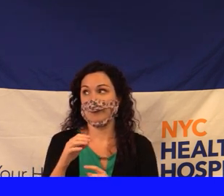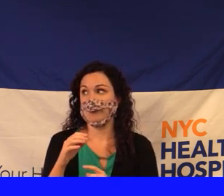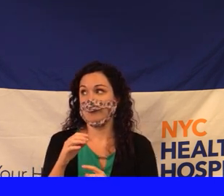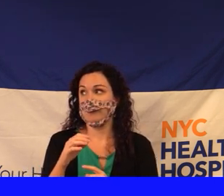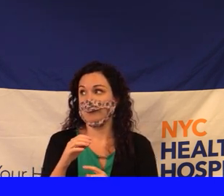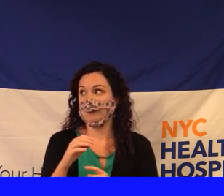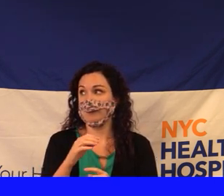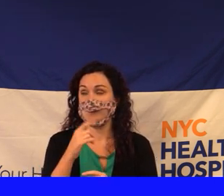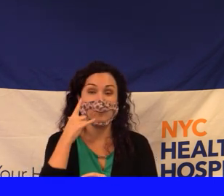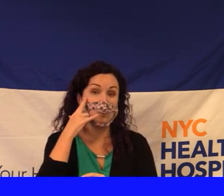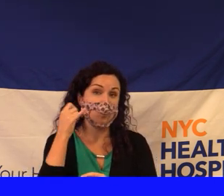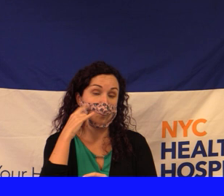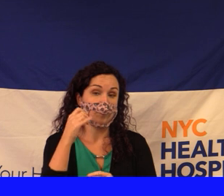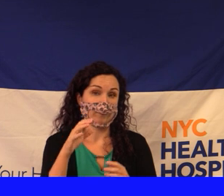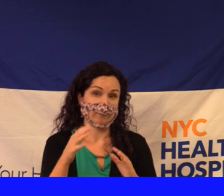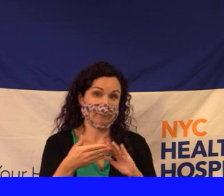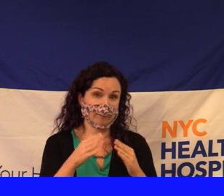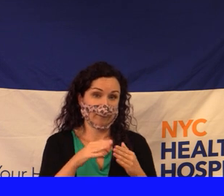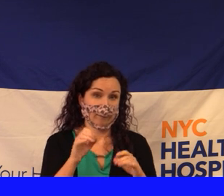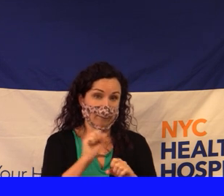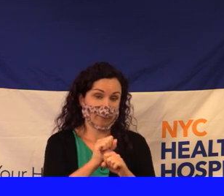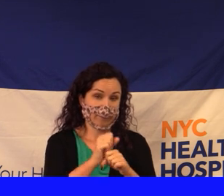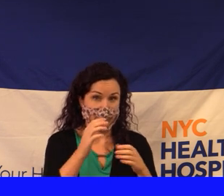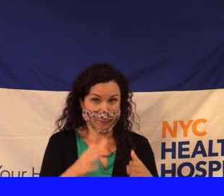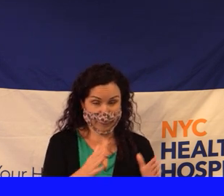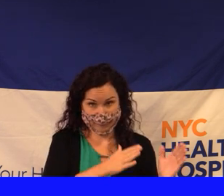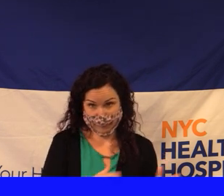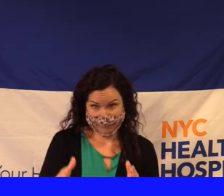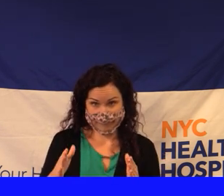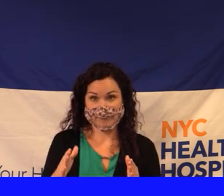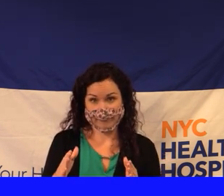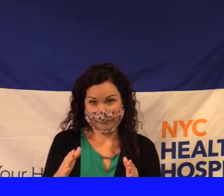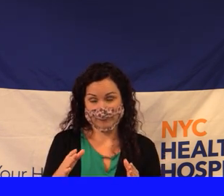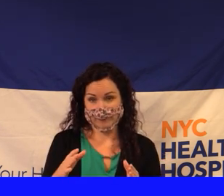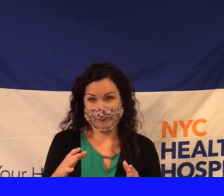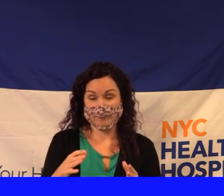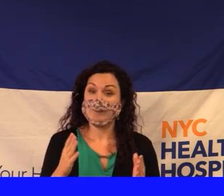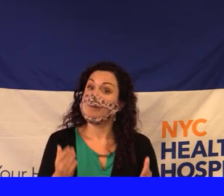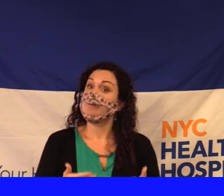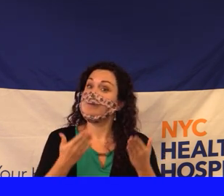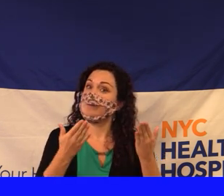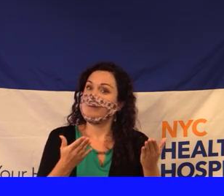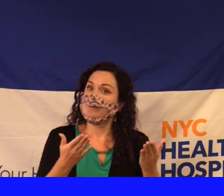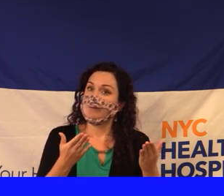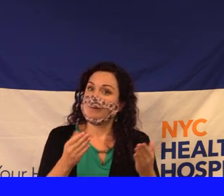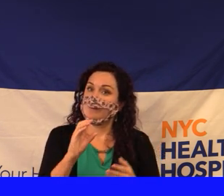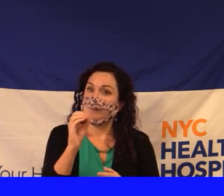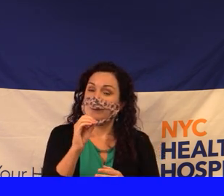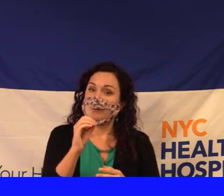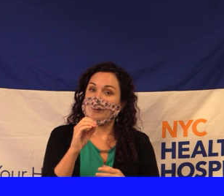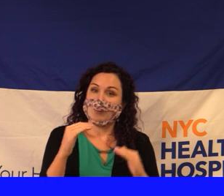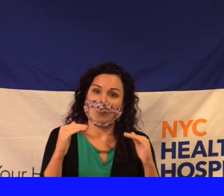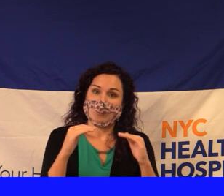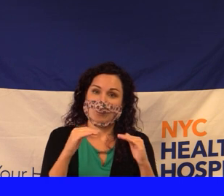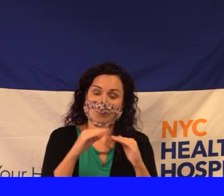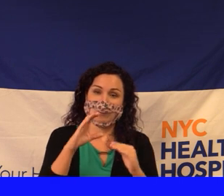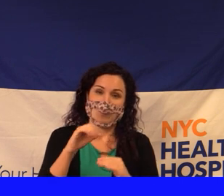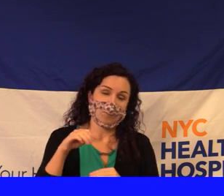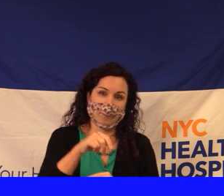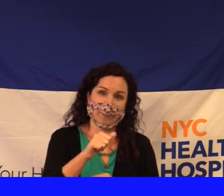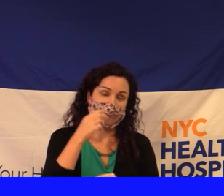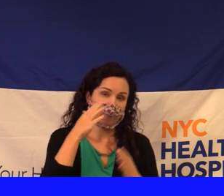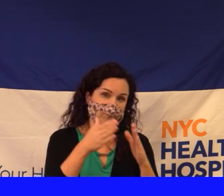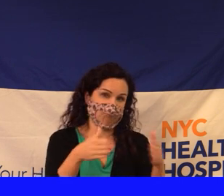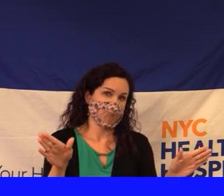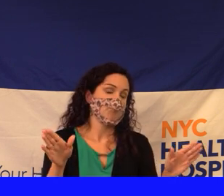which is the city employee plan, we are now offering a zero copay for generic